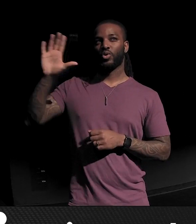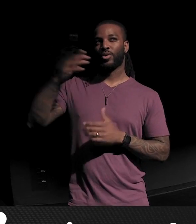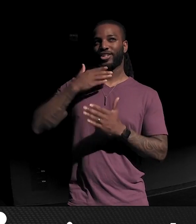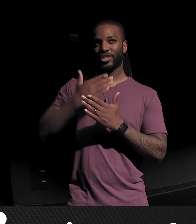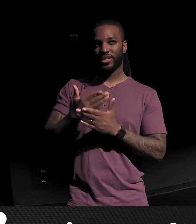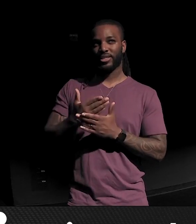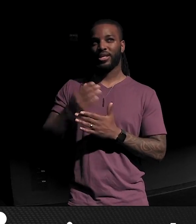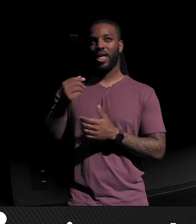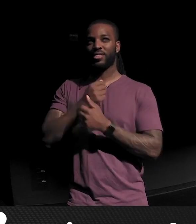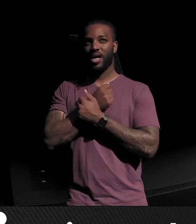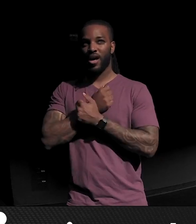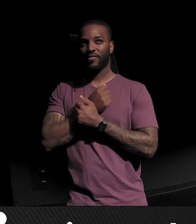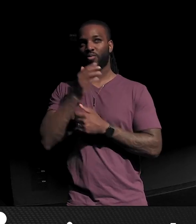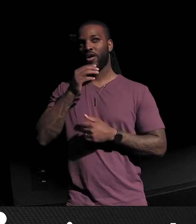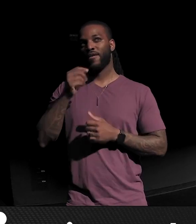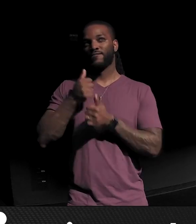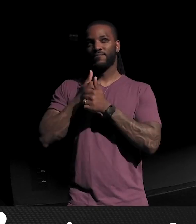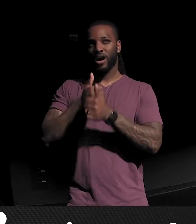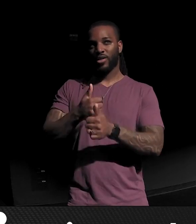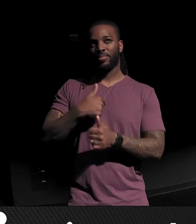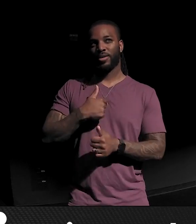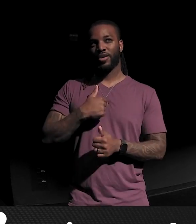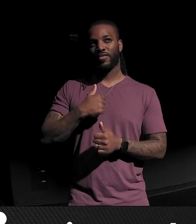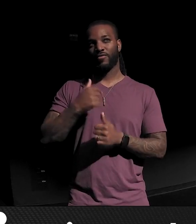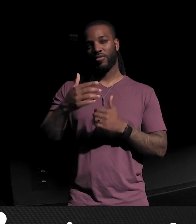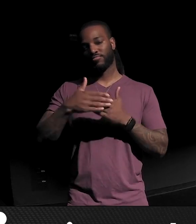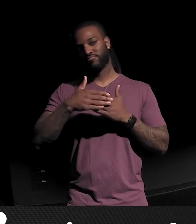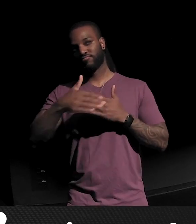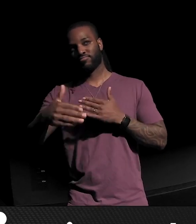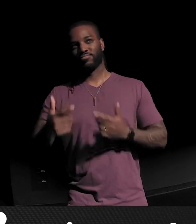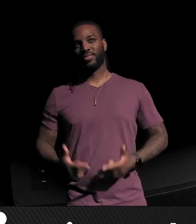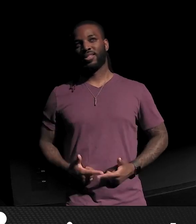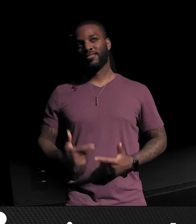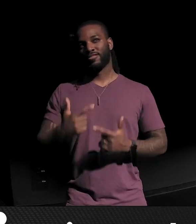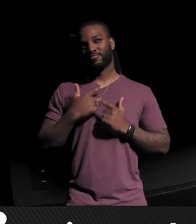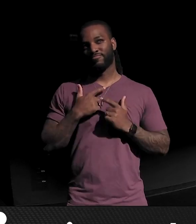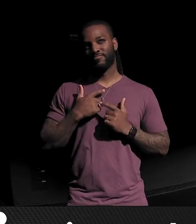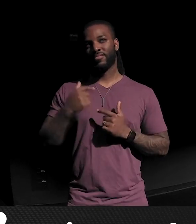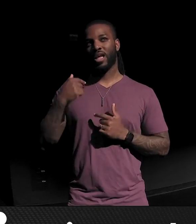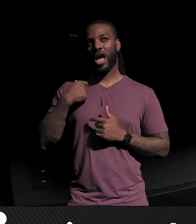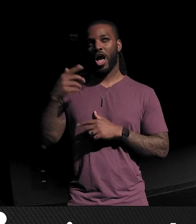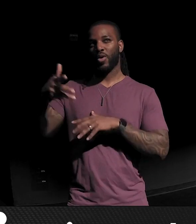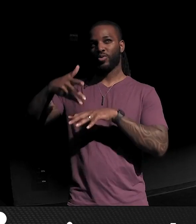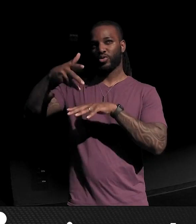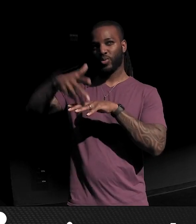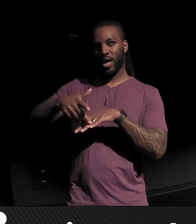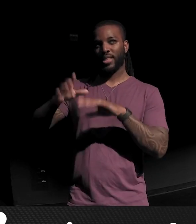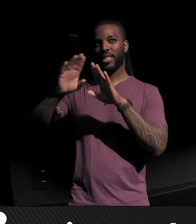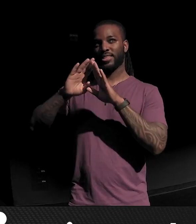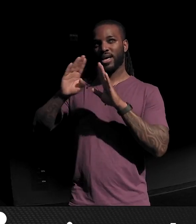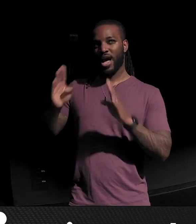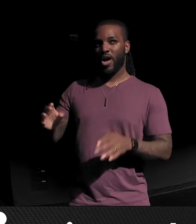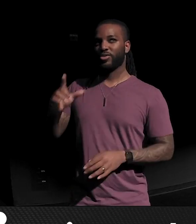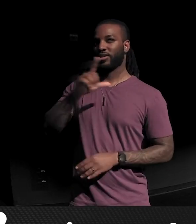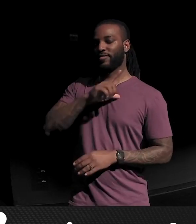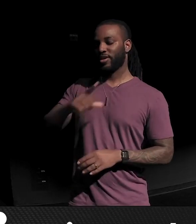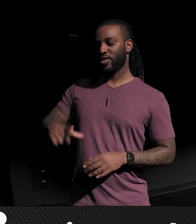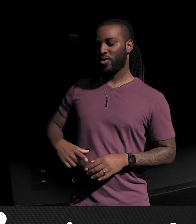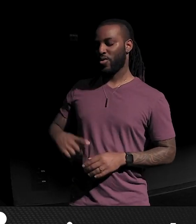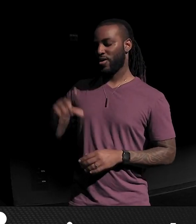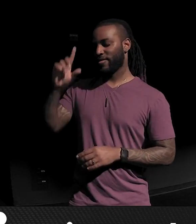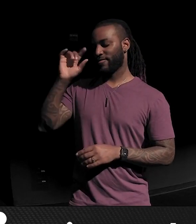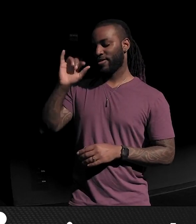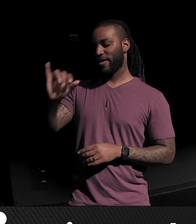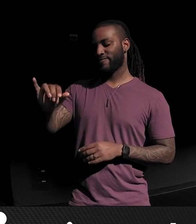goodness and love will follow me all the days of my life, and I will dwell in the house of the